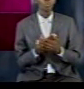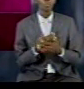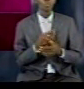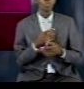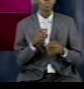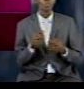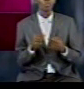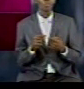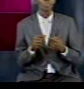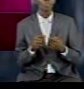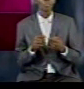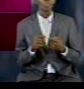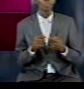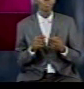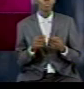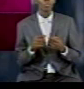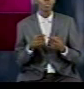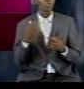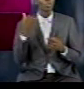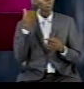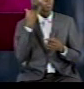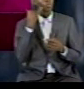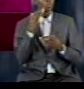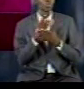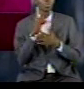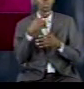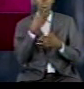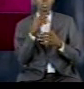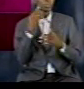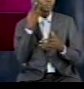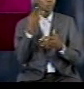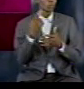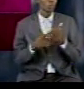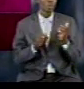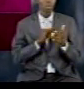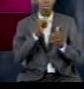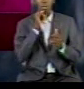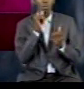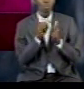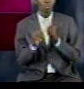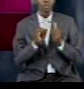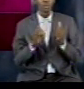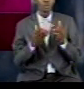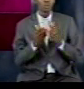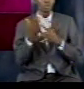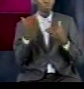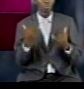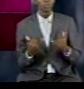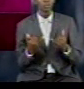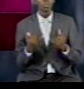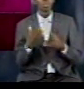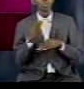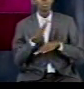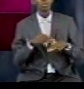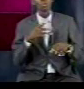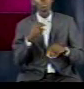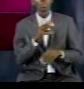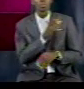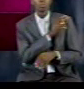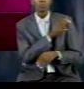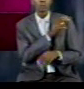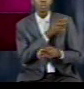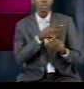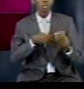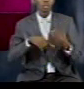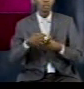that see what I'm passing through now. They called to call the mopos that were around. They took a vehicle, they rushed